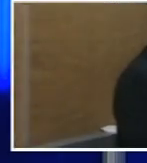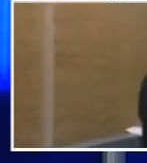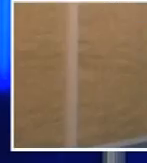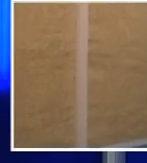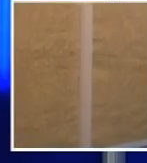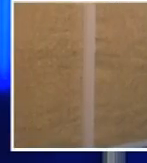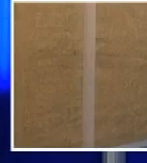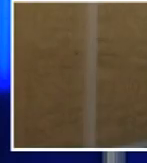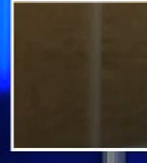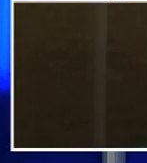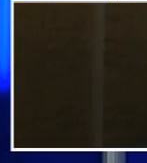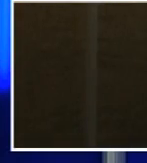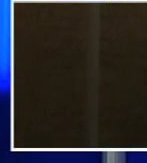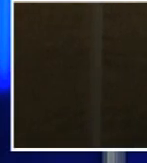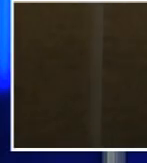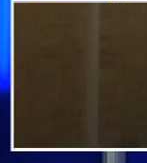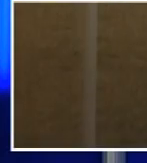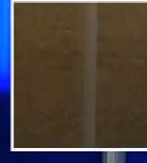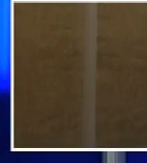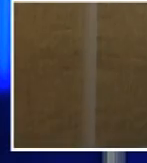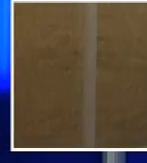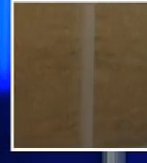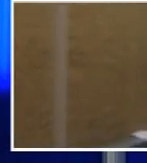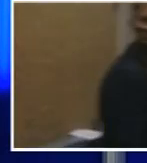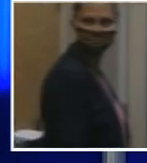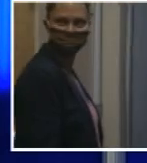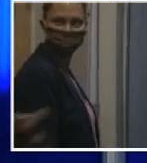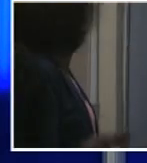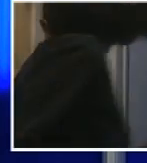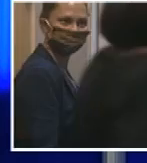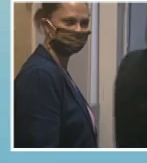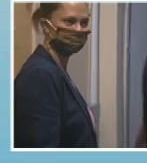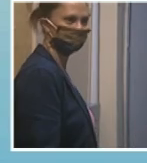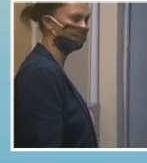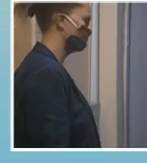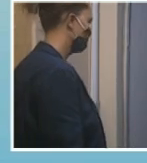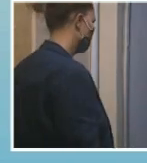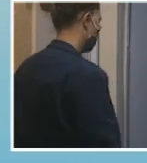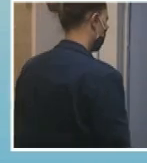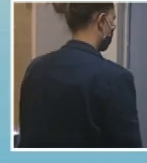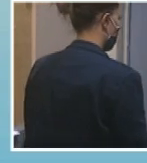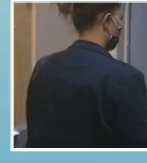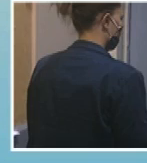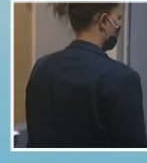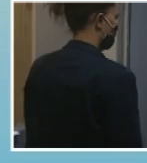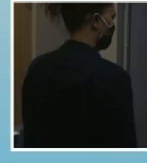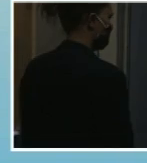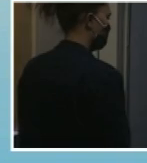Hello. Sorry, I went to. As it was with the dungy, a biggie drop, ne?